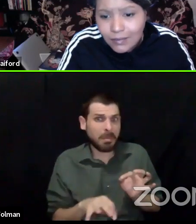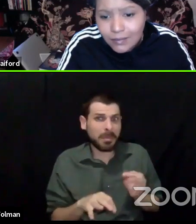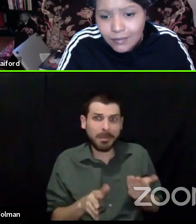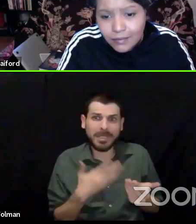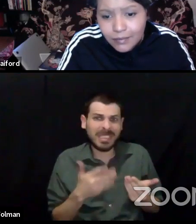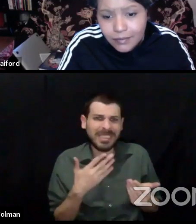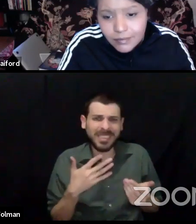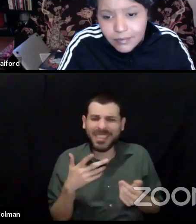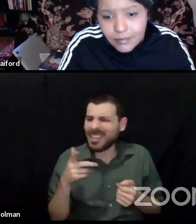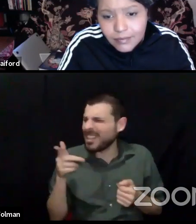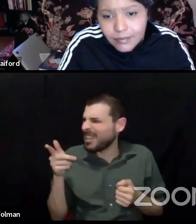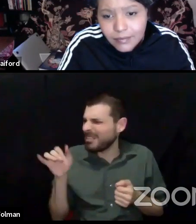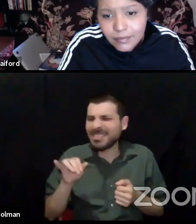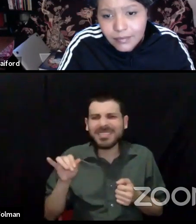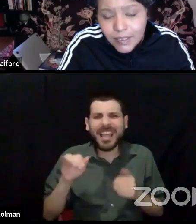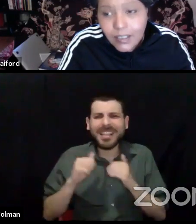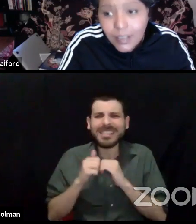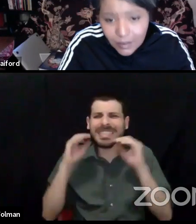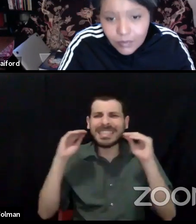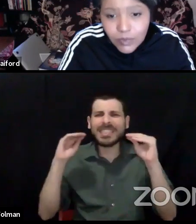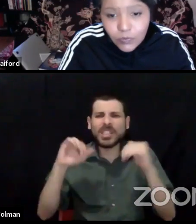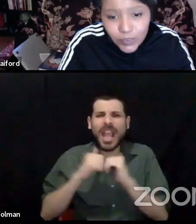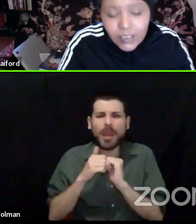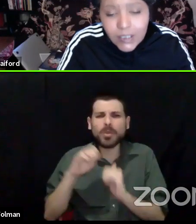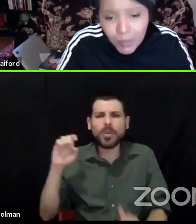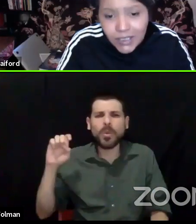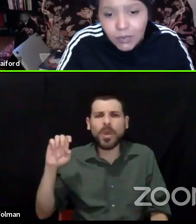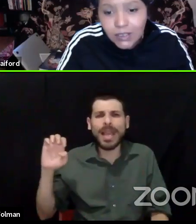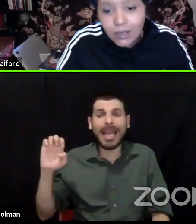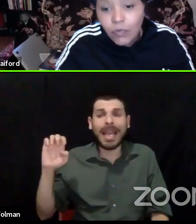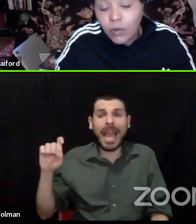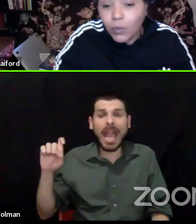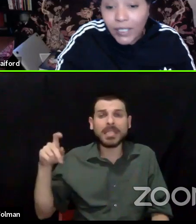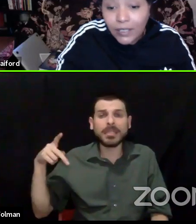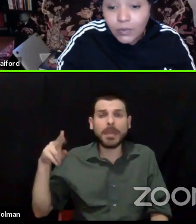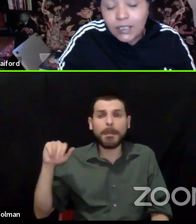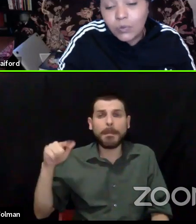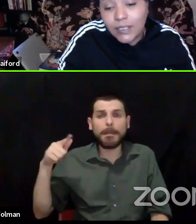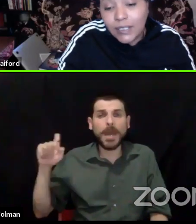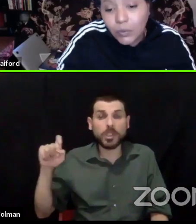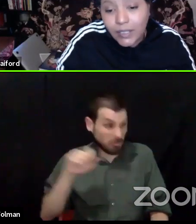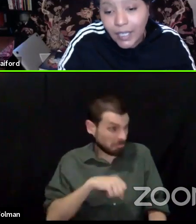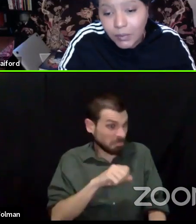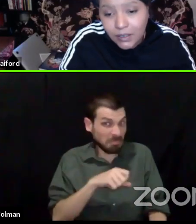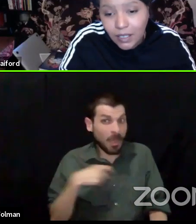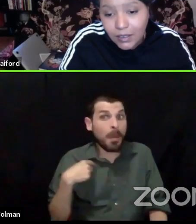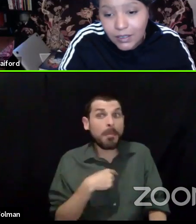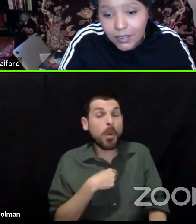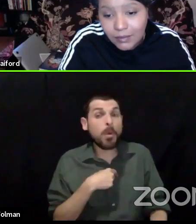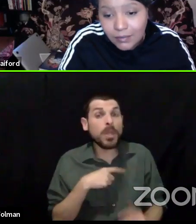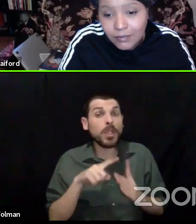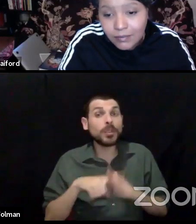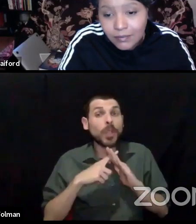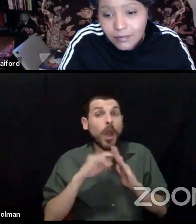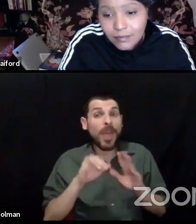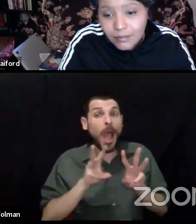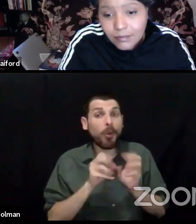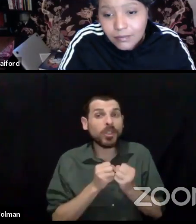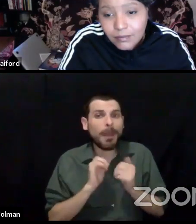for teaching us how to expunge. Yeah, we free expunges. Yeah. But we did it with cannabis dollars.